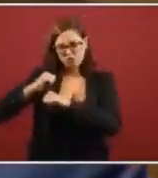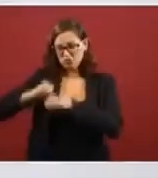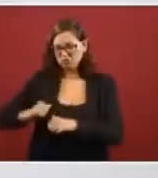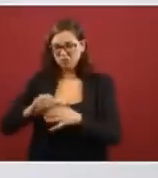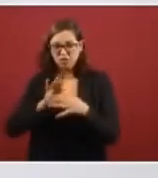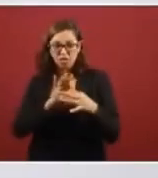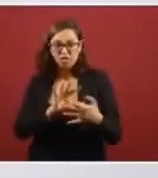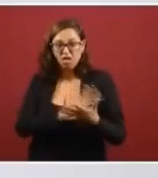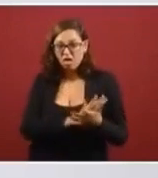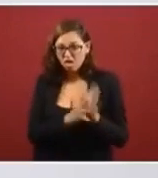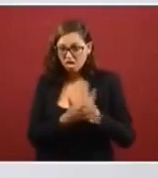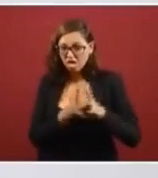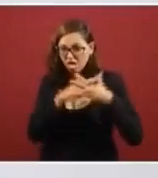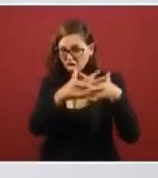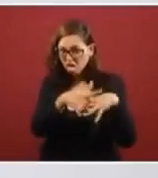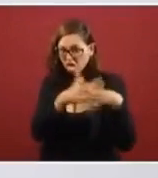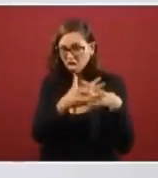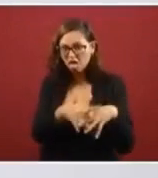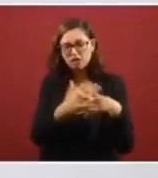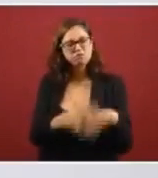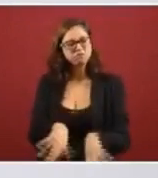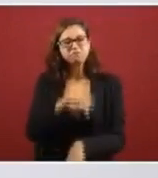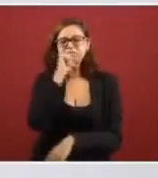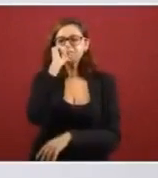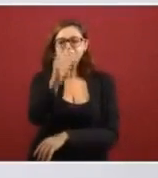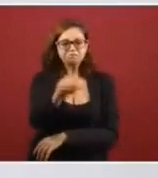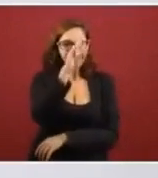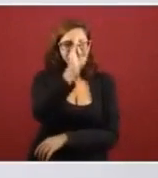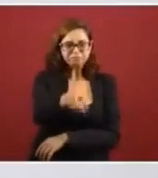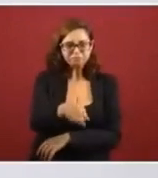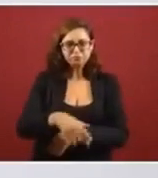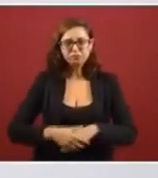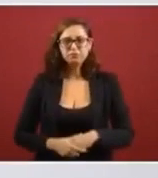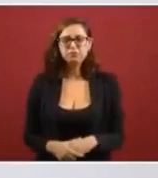Authority there's no mixing of